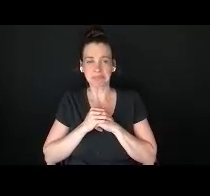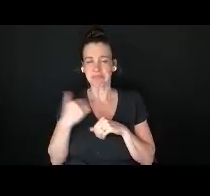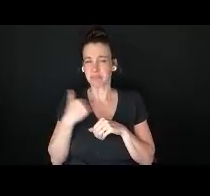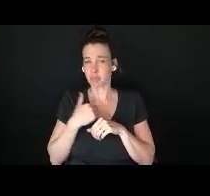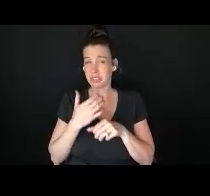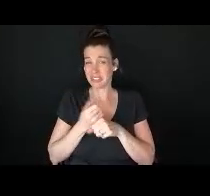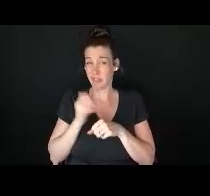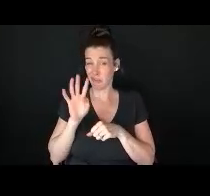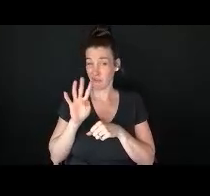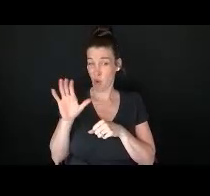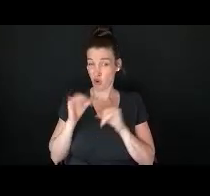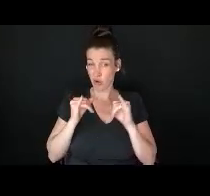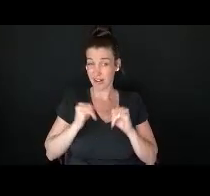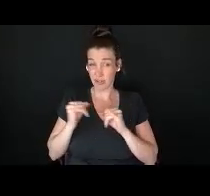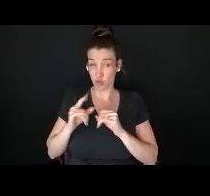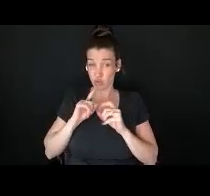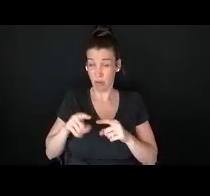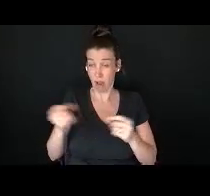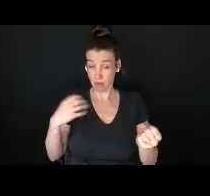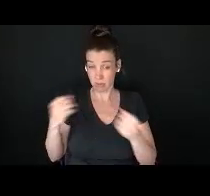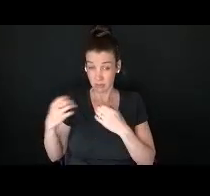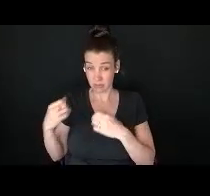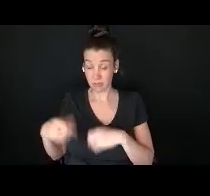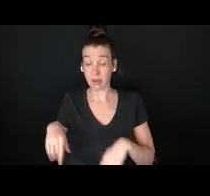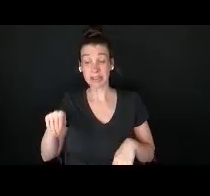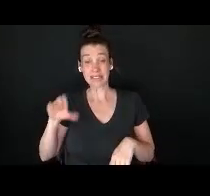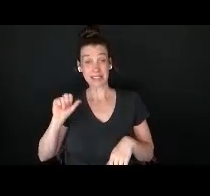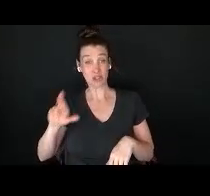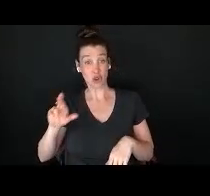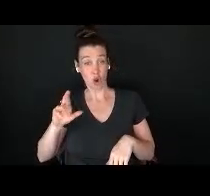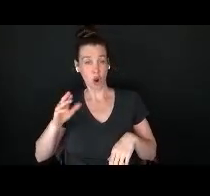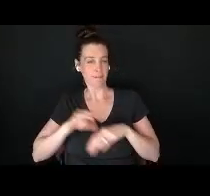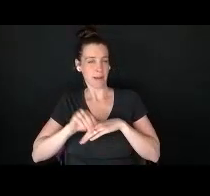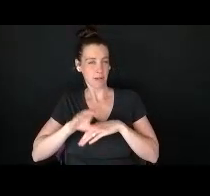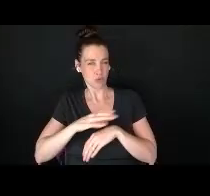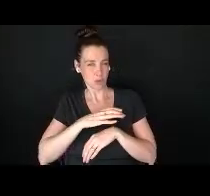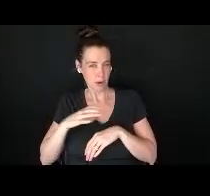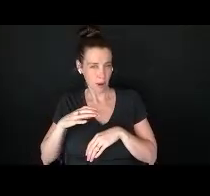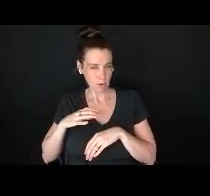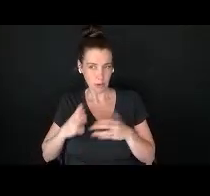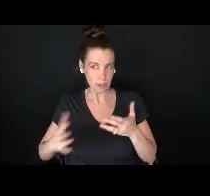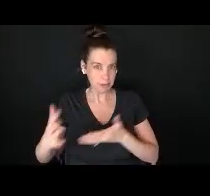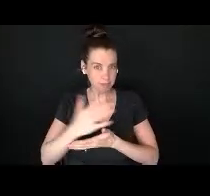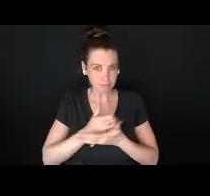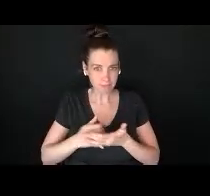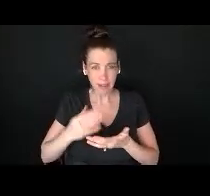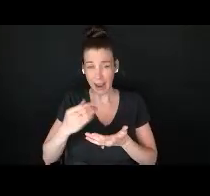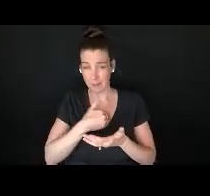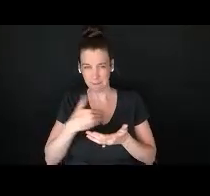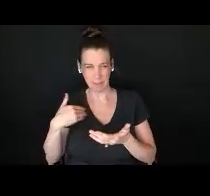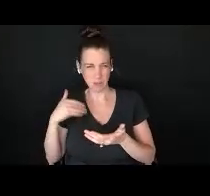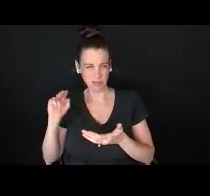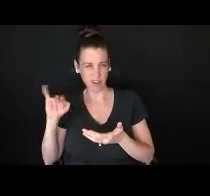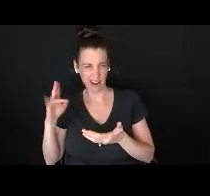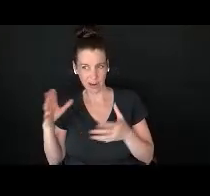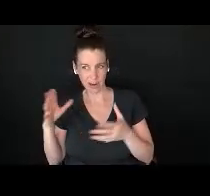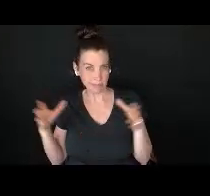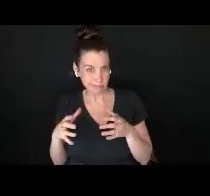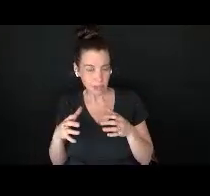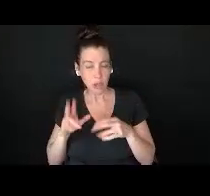individual responses, and then the CSR Advisory Council and members of NIH